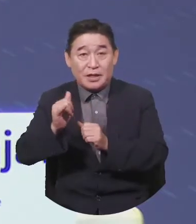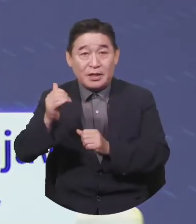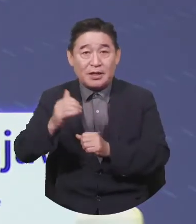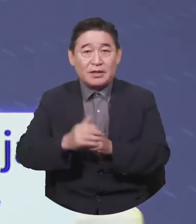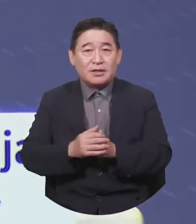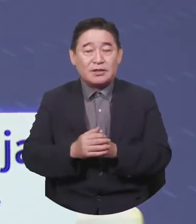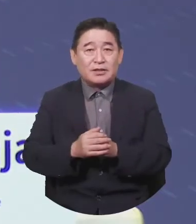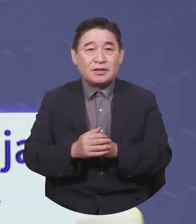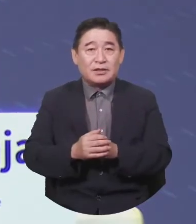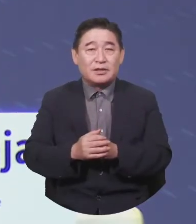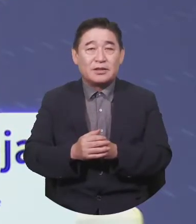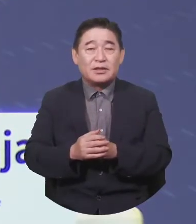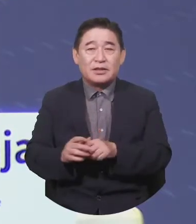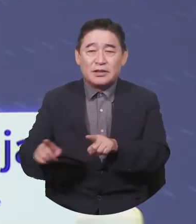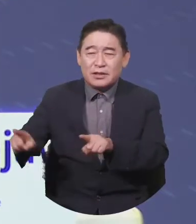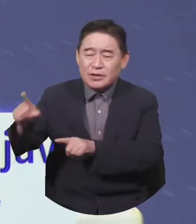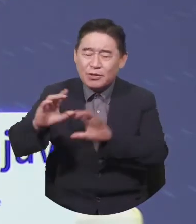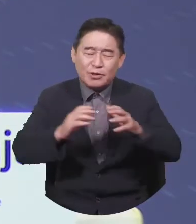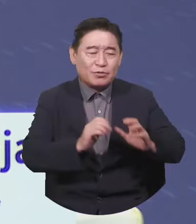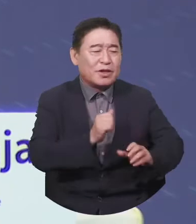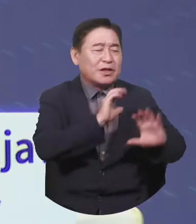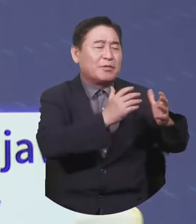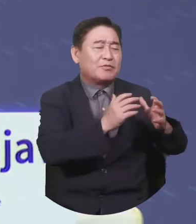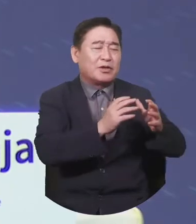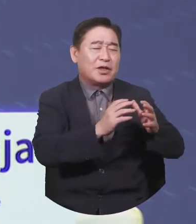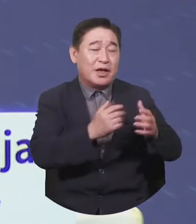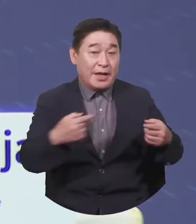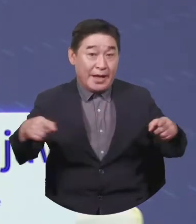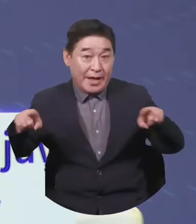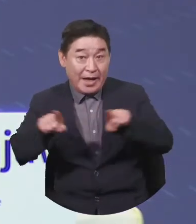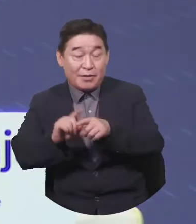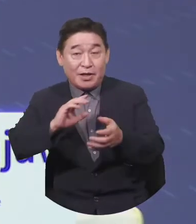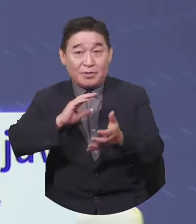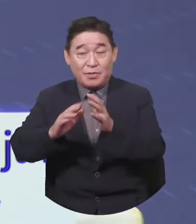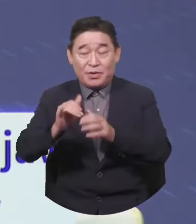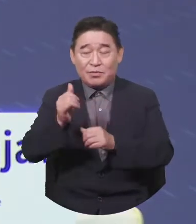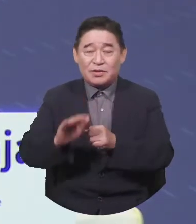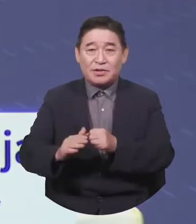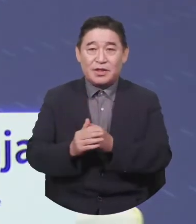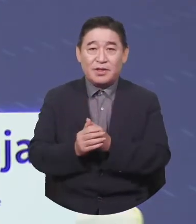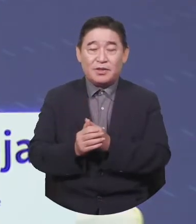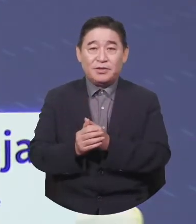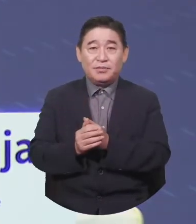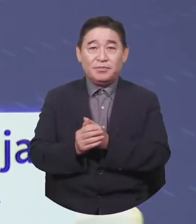we've been organizing with Chinese,